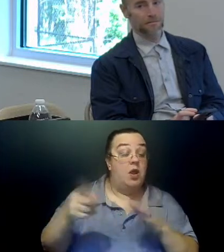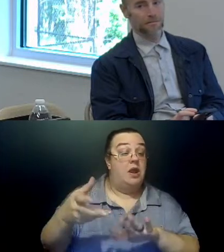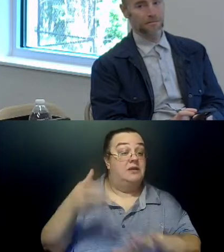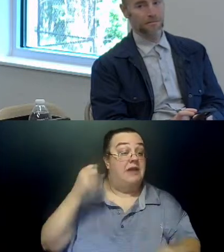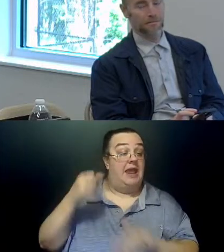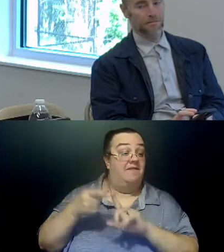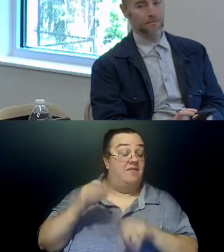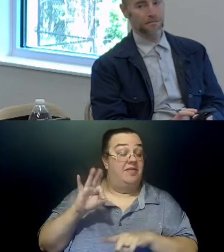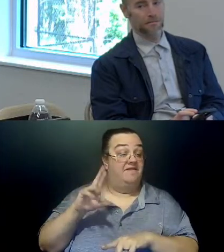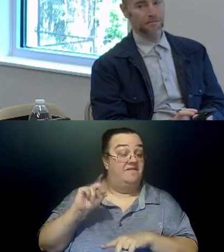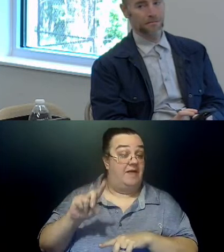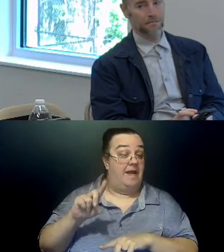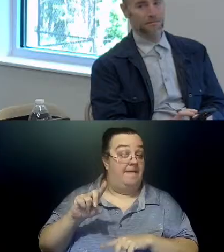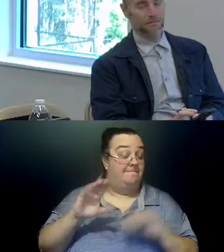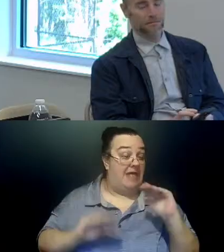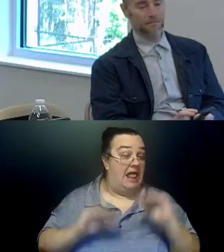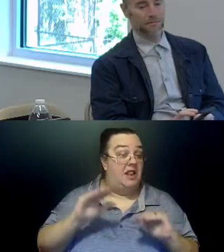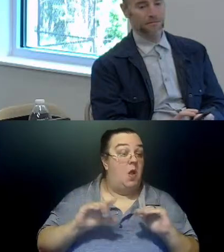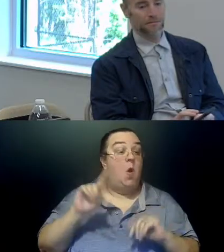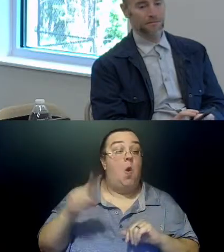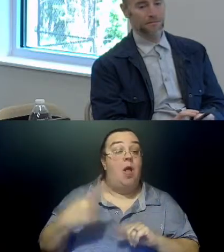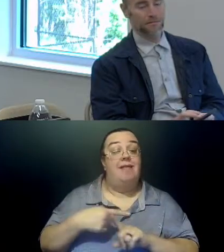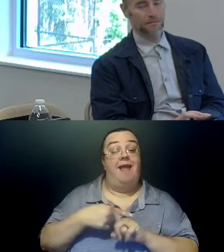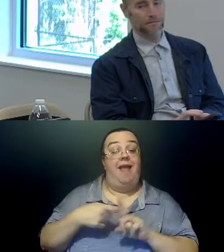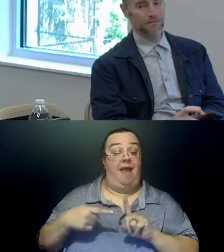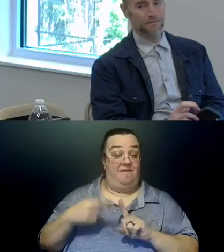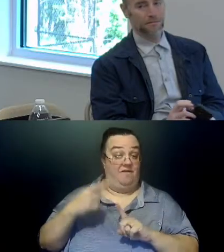balance to only half of this year,